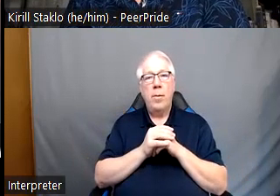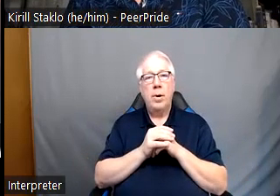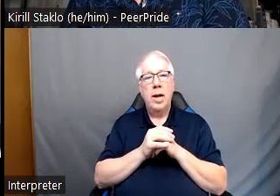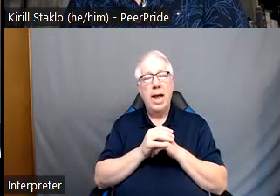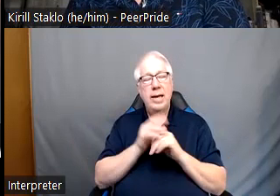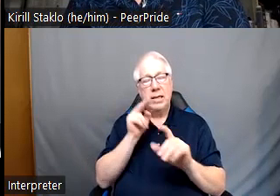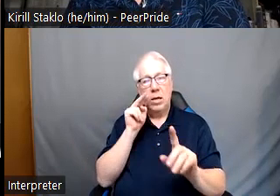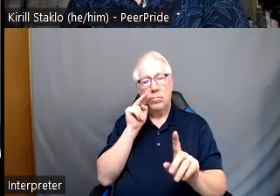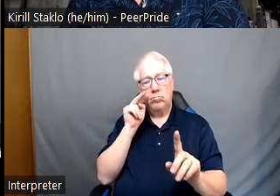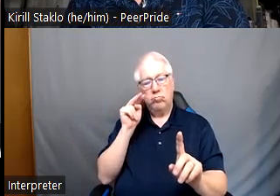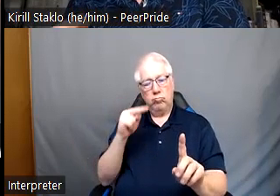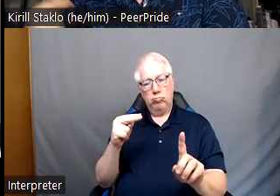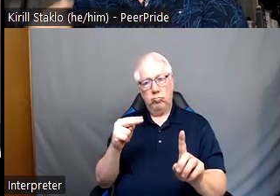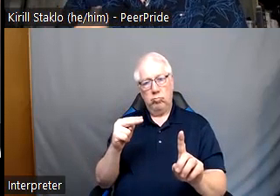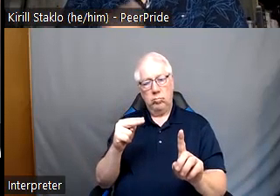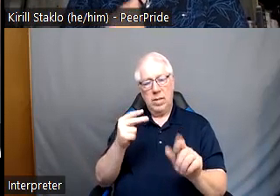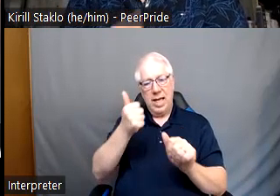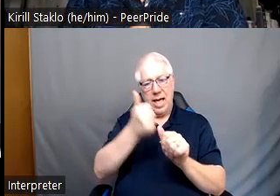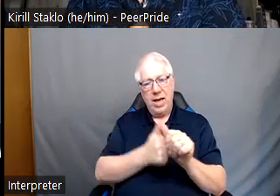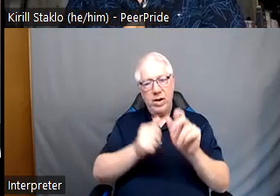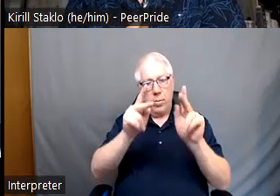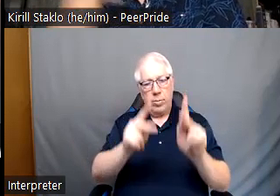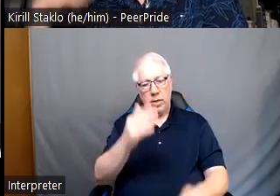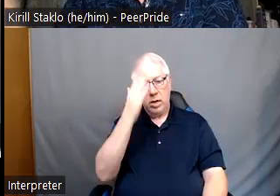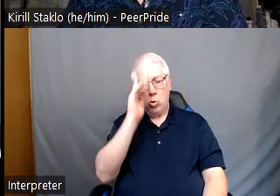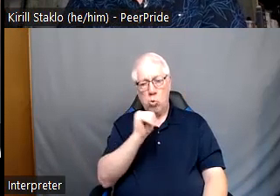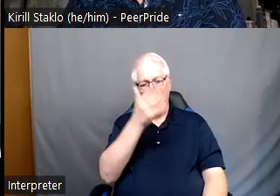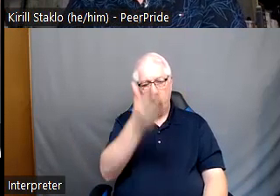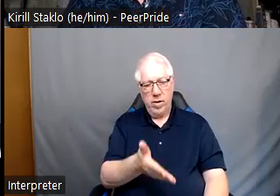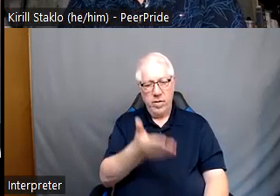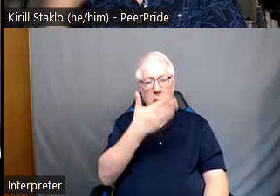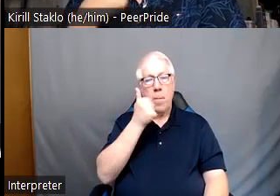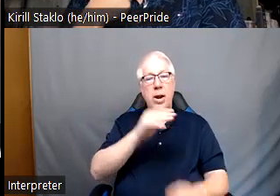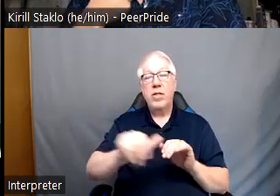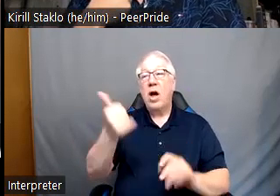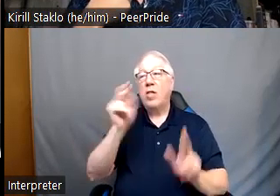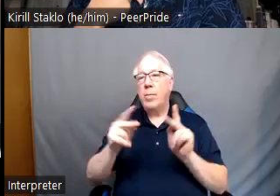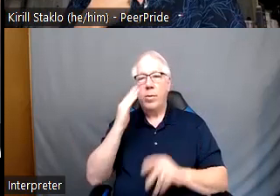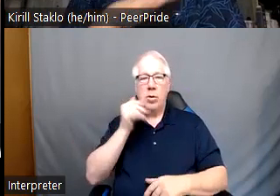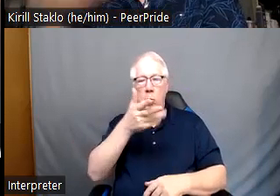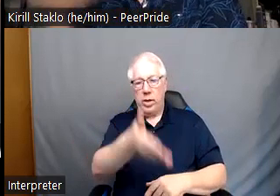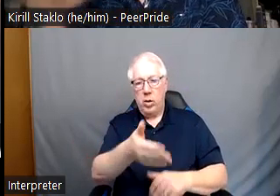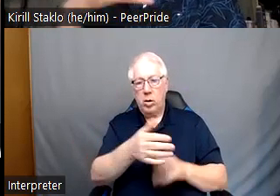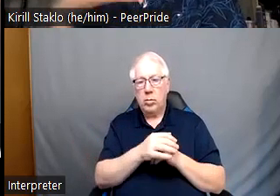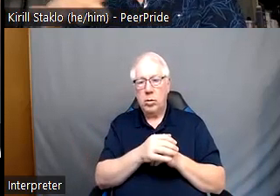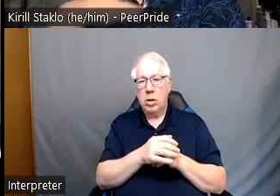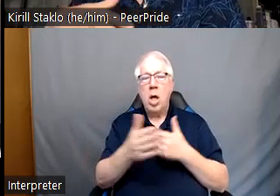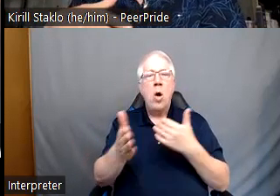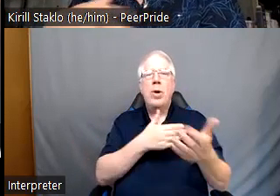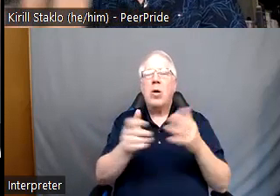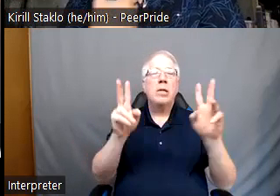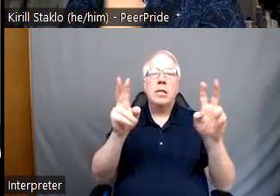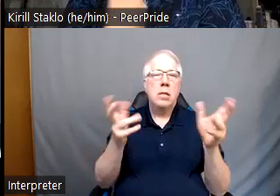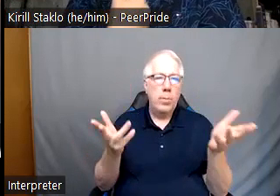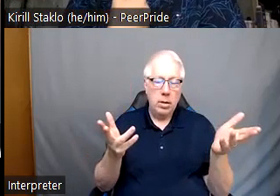from the vantage point of every single person knows who they are better than anybody else, right? Regardless of what the topic